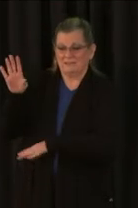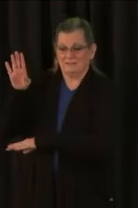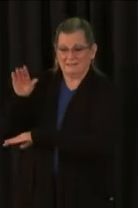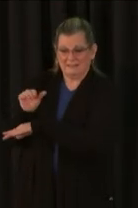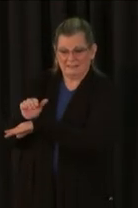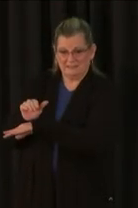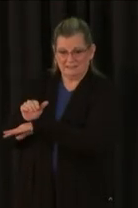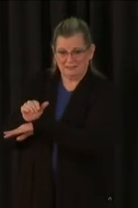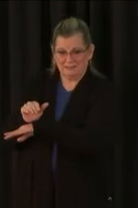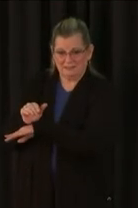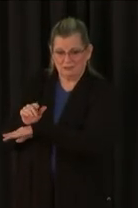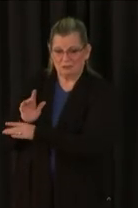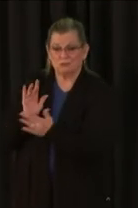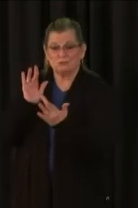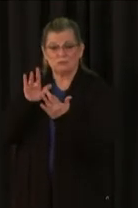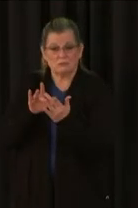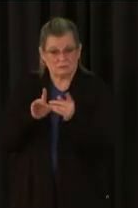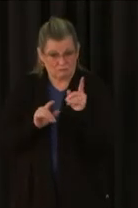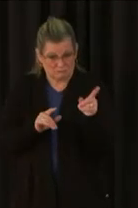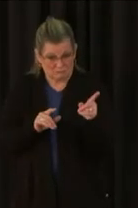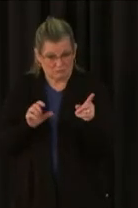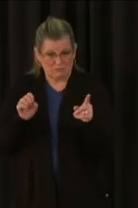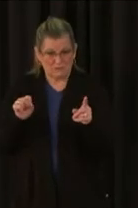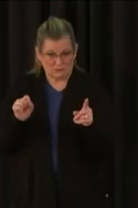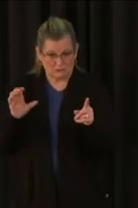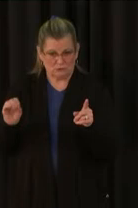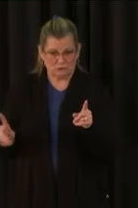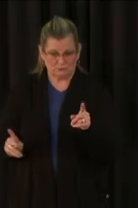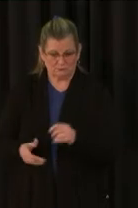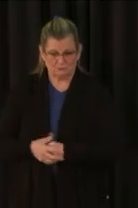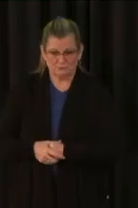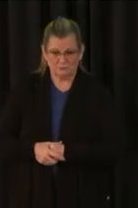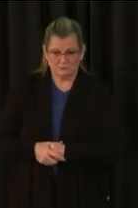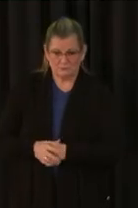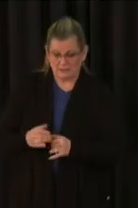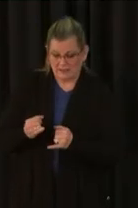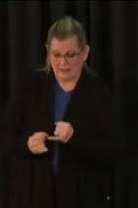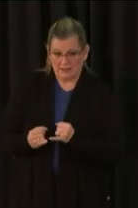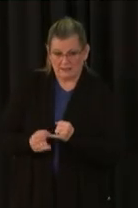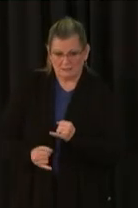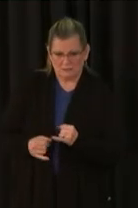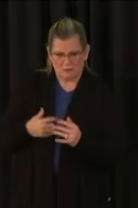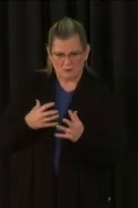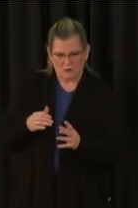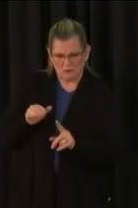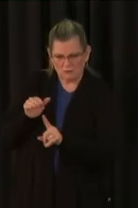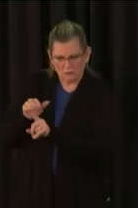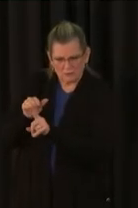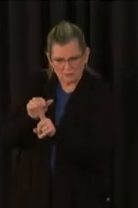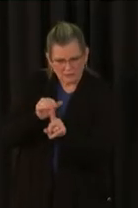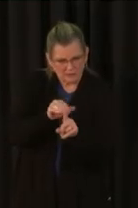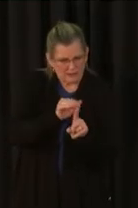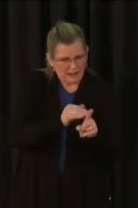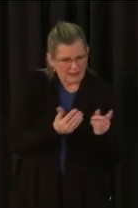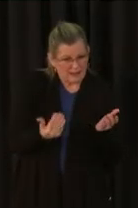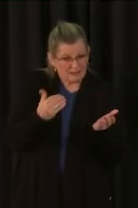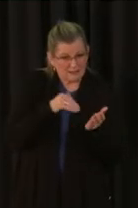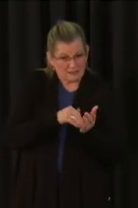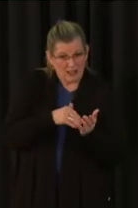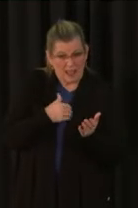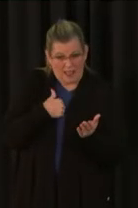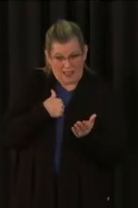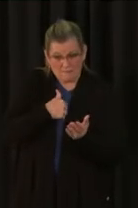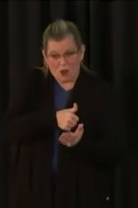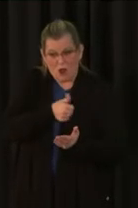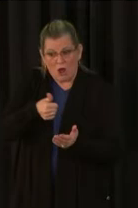we would love for you to reach out to us at the Entertainment Bridge Fund at dc.gov. Last but not least, I'm going to remind you again that there are some other funds that are